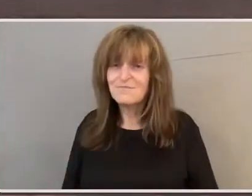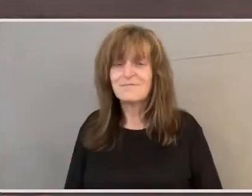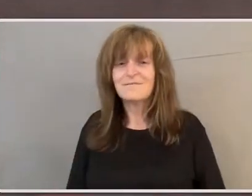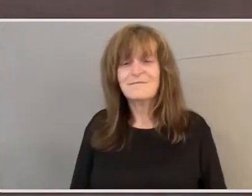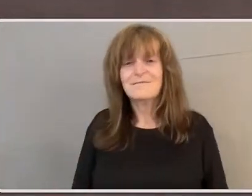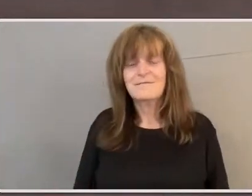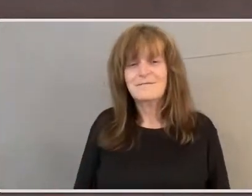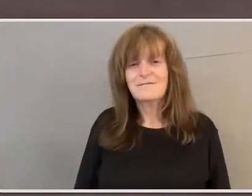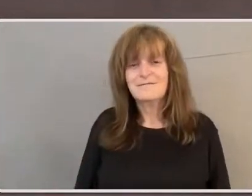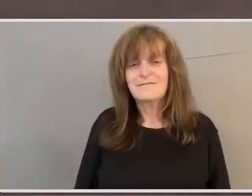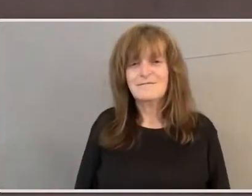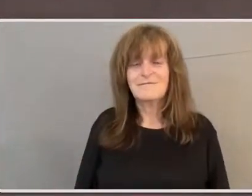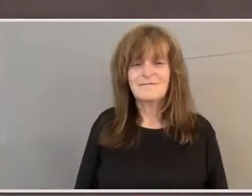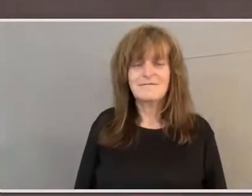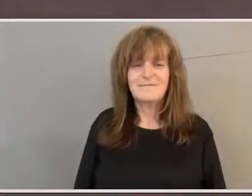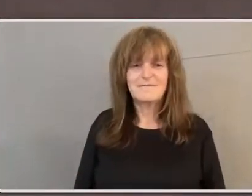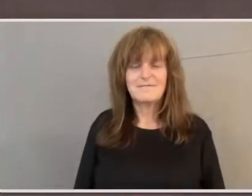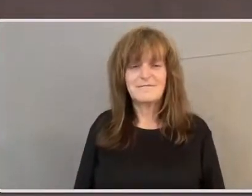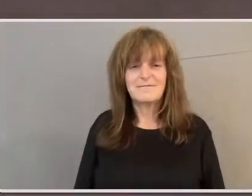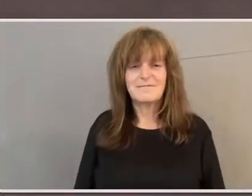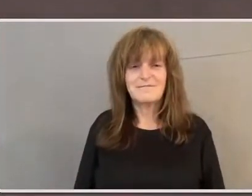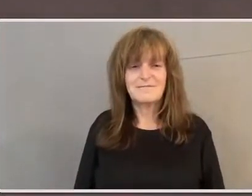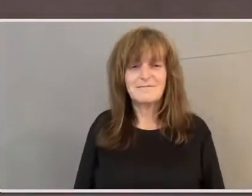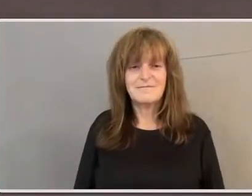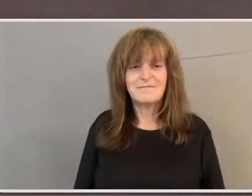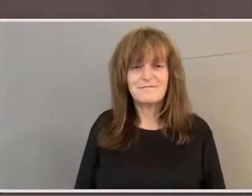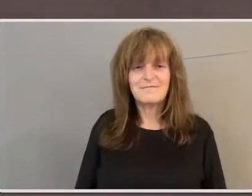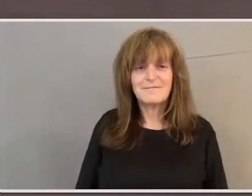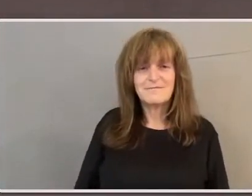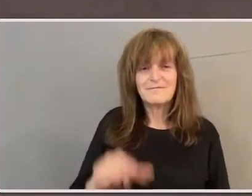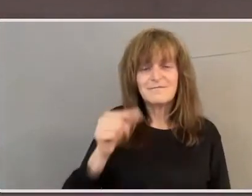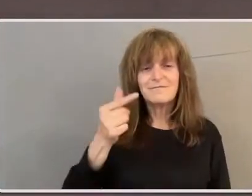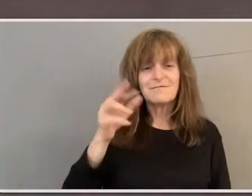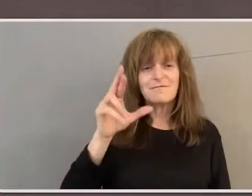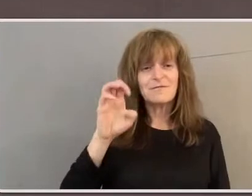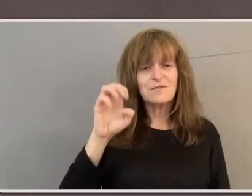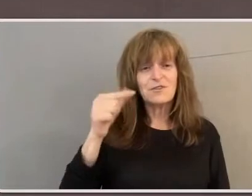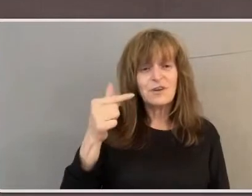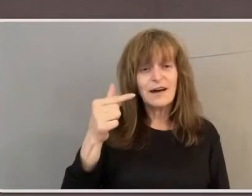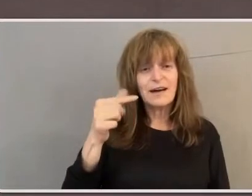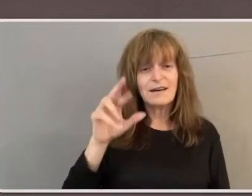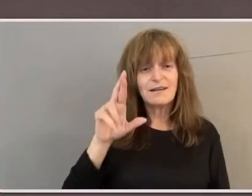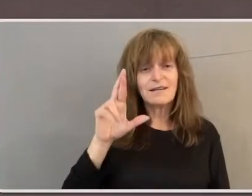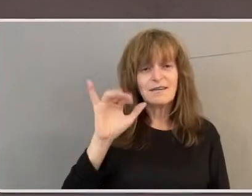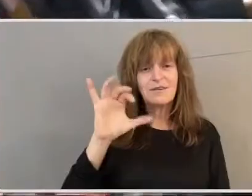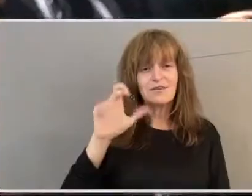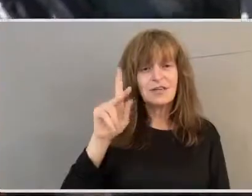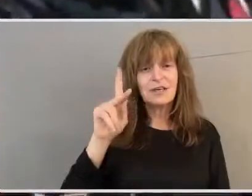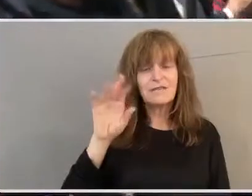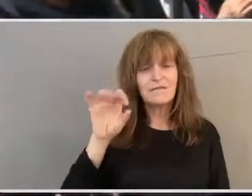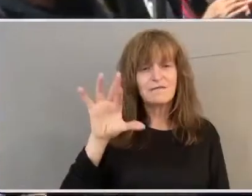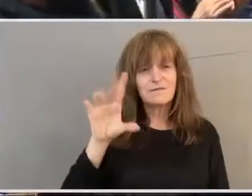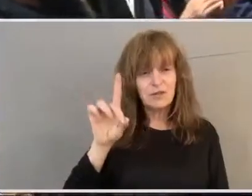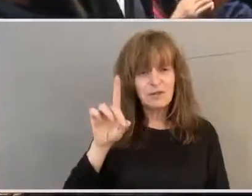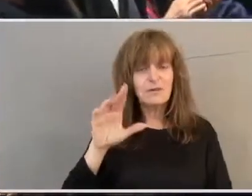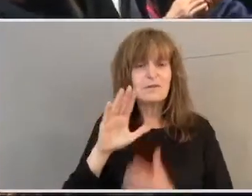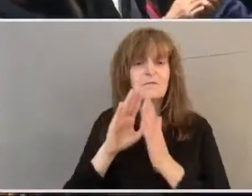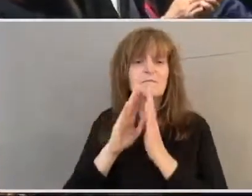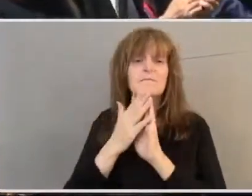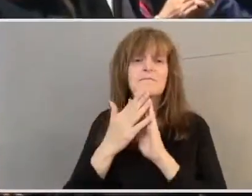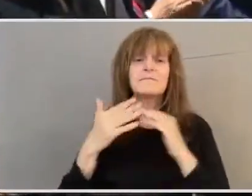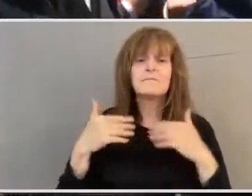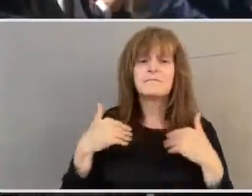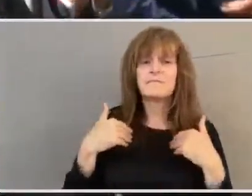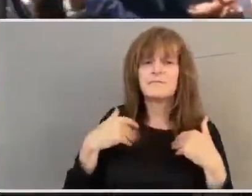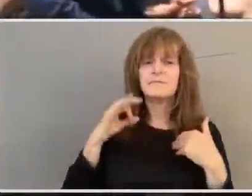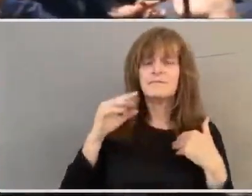Greg Rickford becomes Minister of Northern Development, and Minister Rickford returns as Minister of Indigenous Affairs. I would ask Minister Rickford to